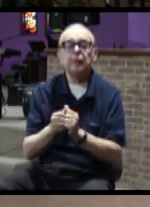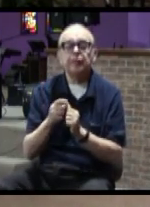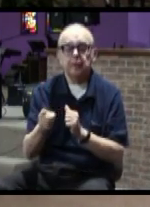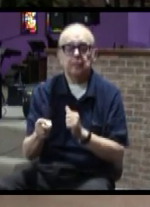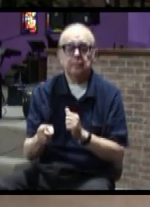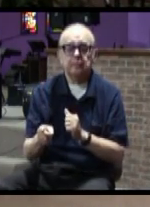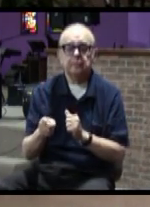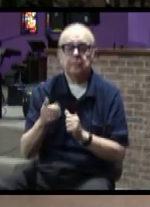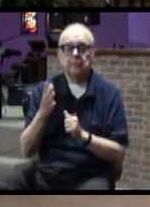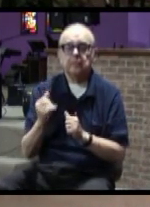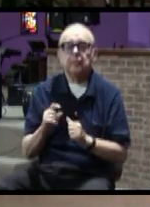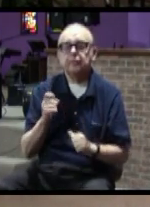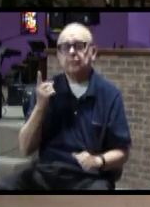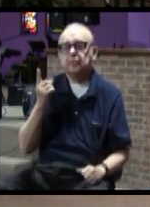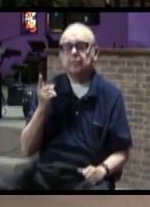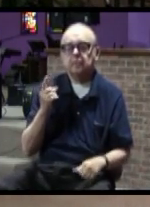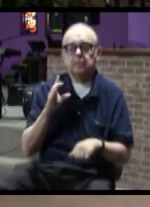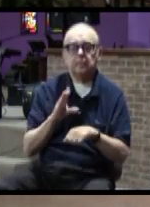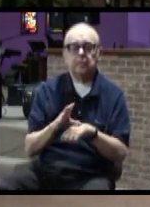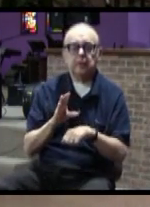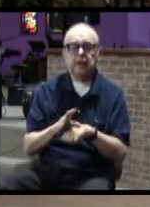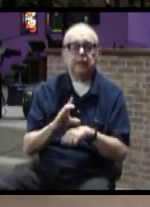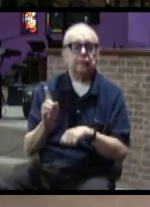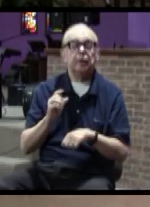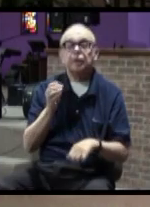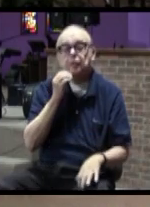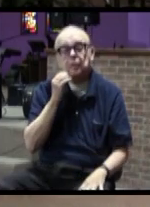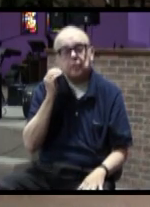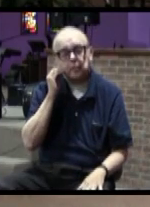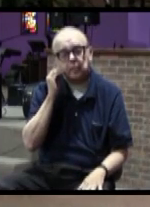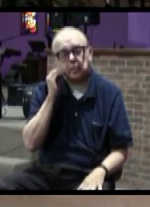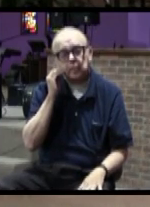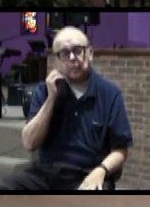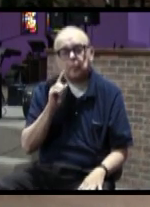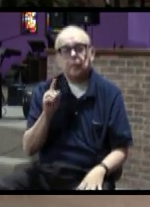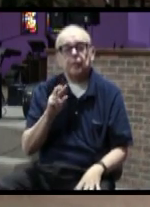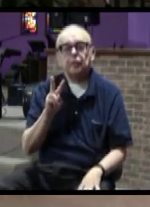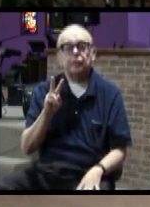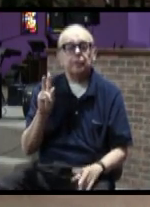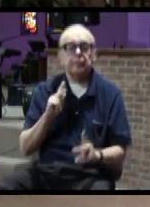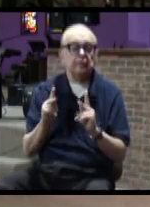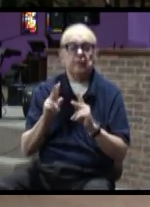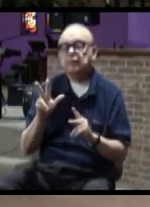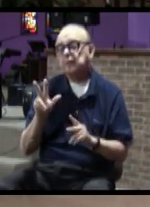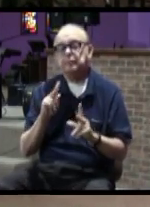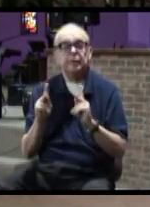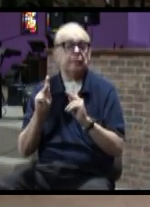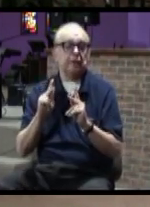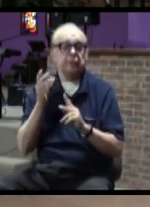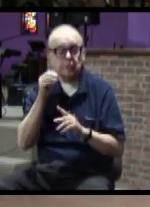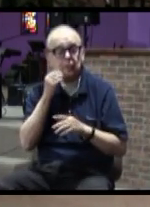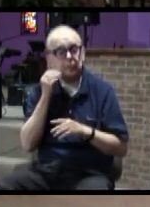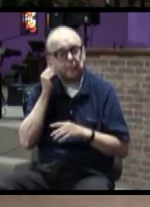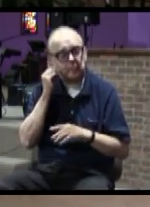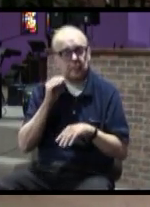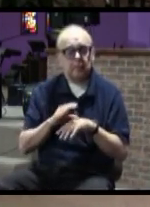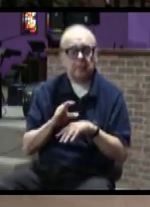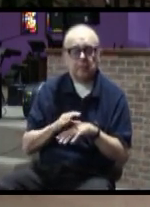And that's why you need to understand the church is in your home, where there are two of you or three of